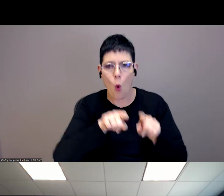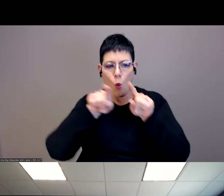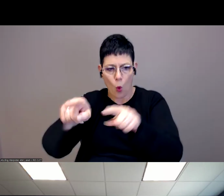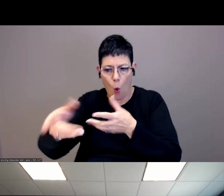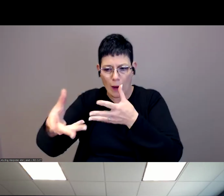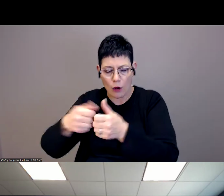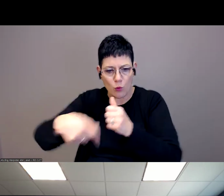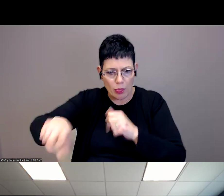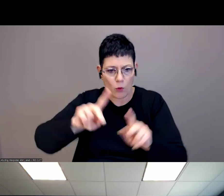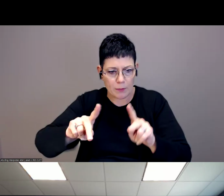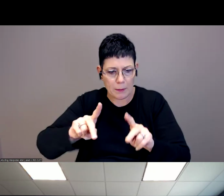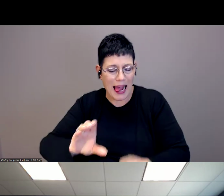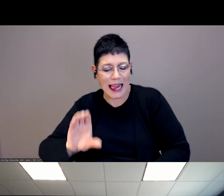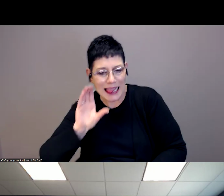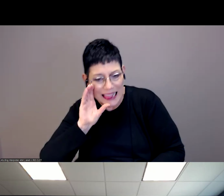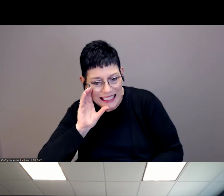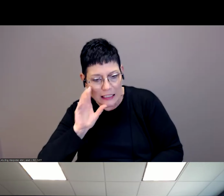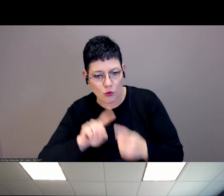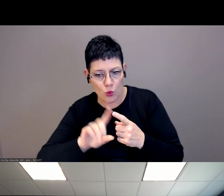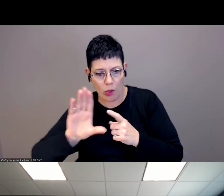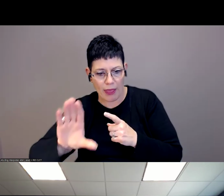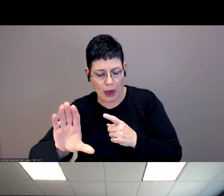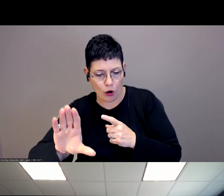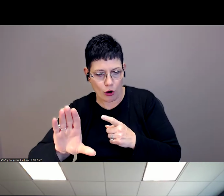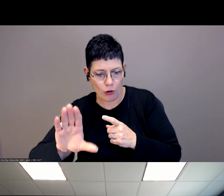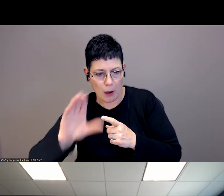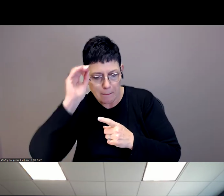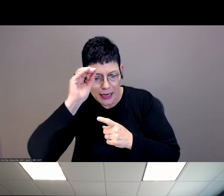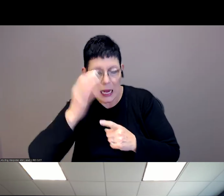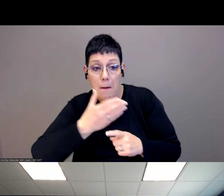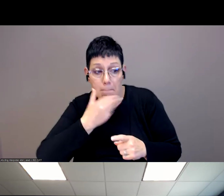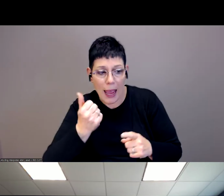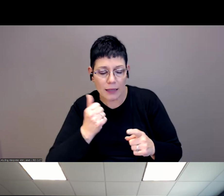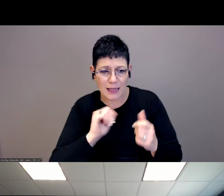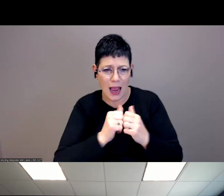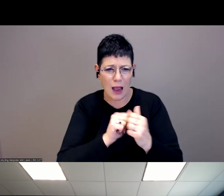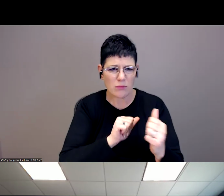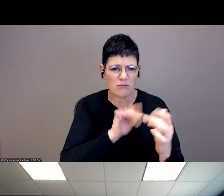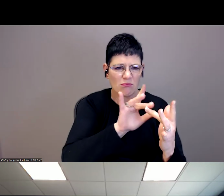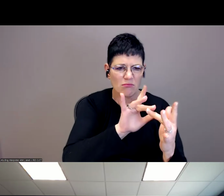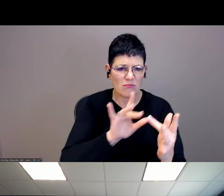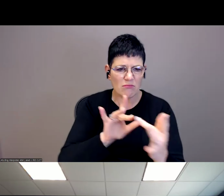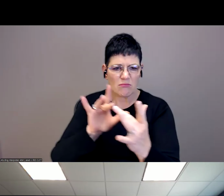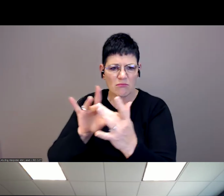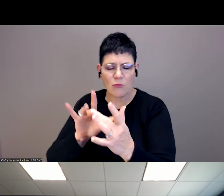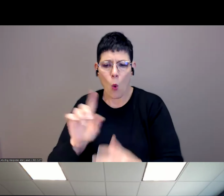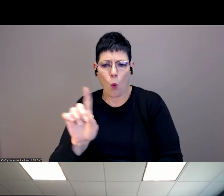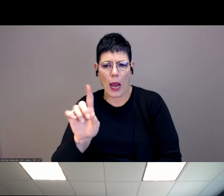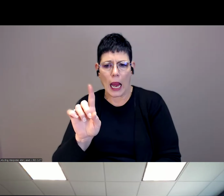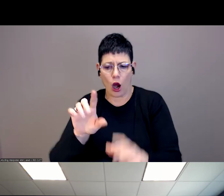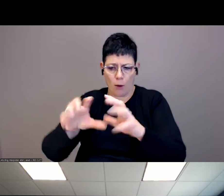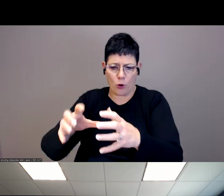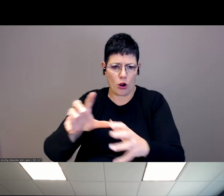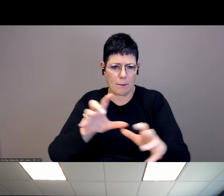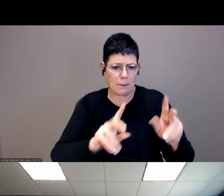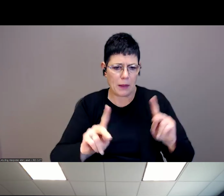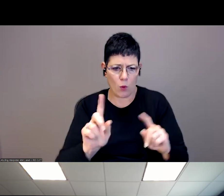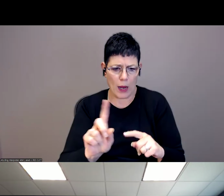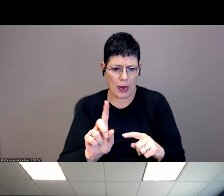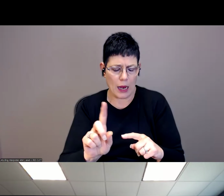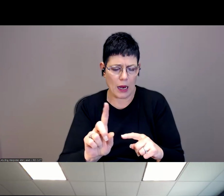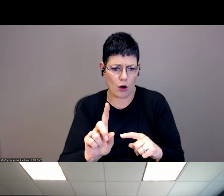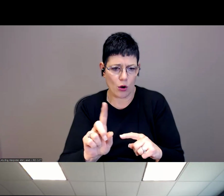that can tell you what's the best way to reach those communities? Where are those pockets of people who, outside